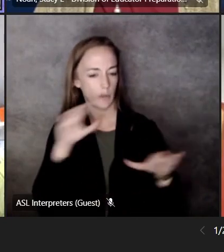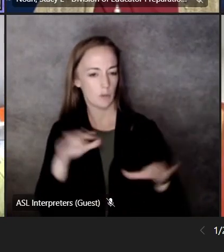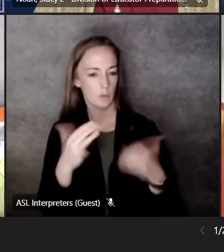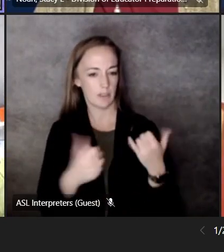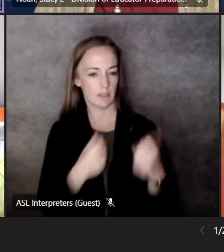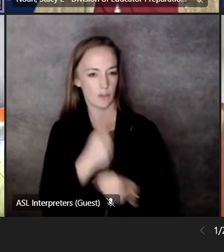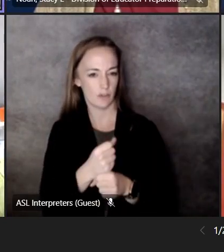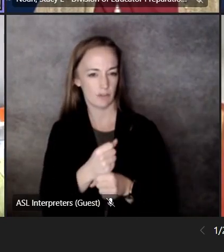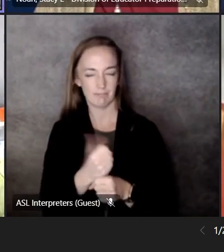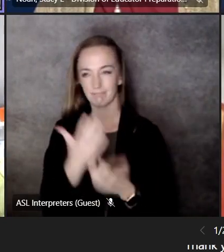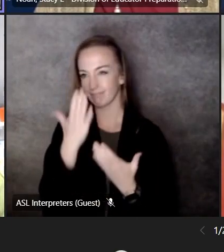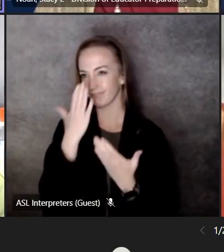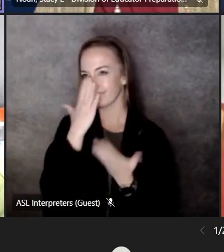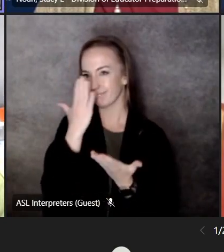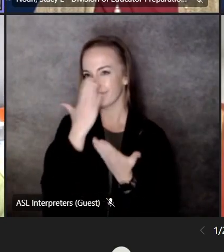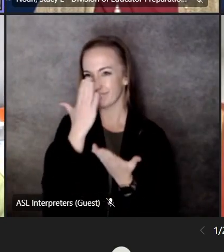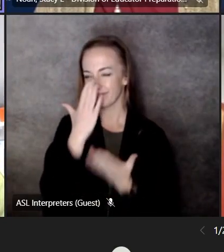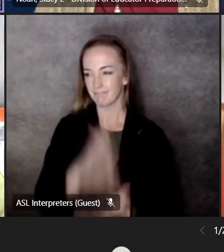Thank you.